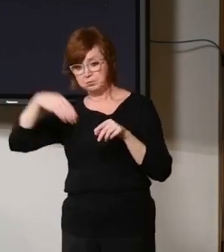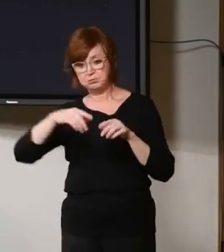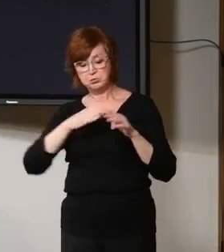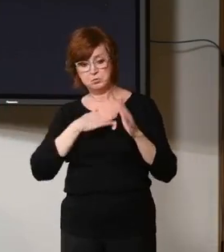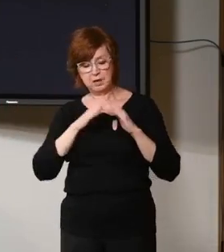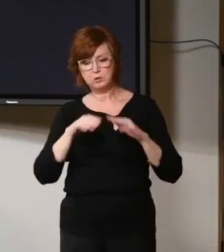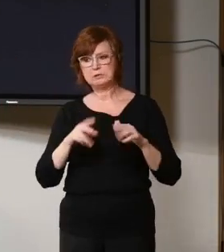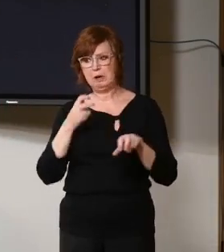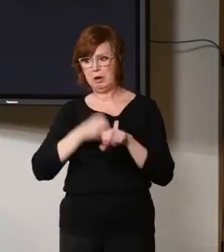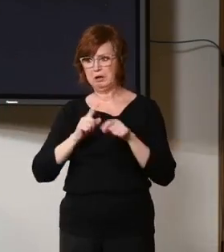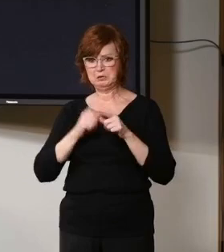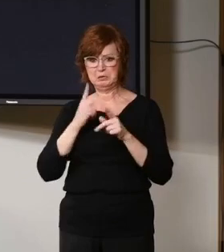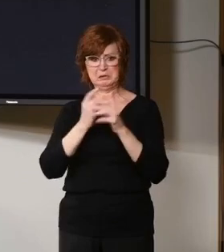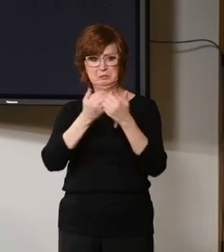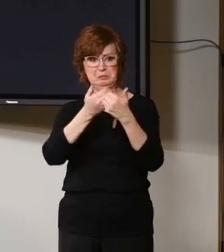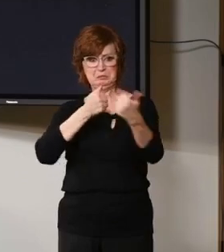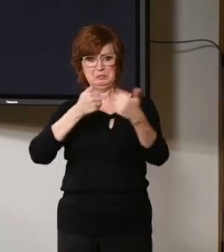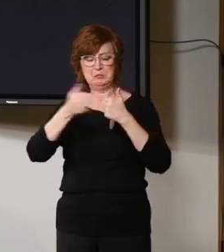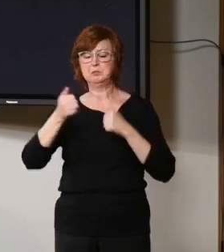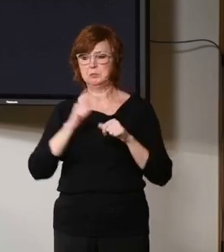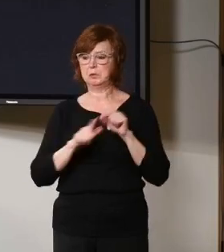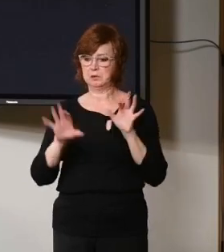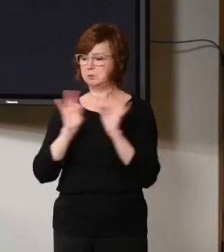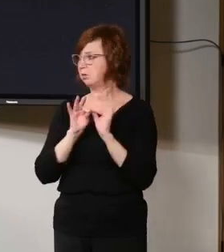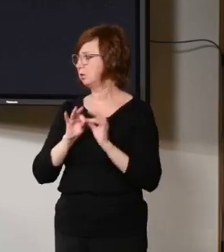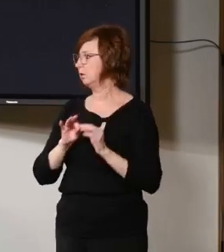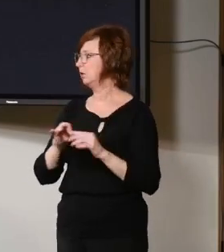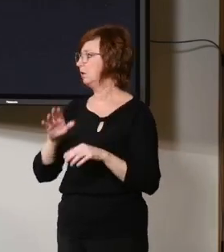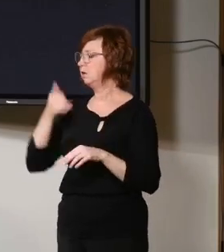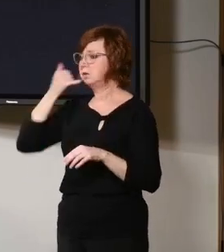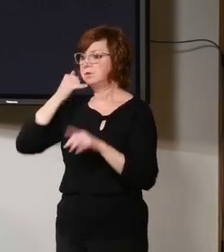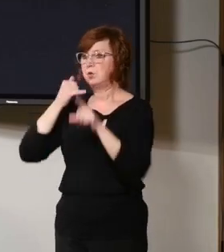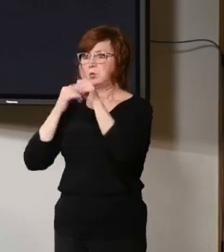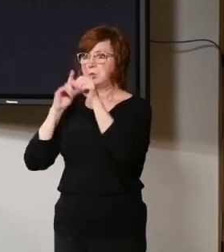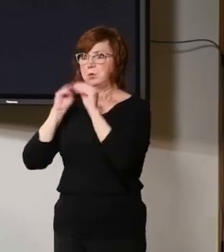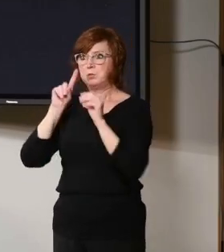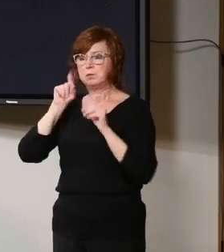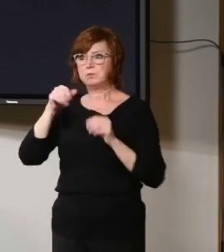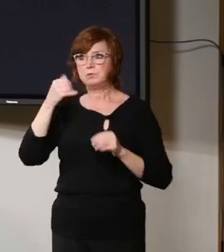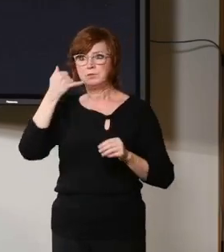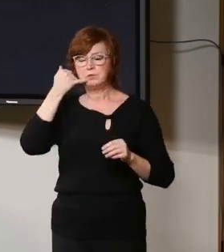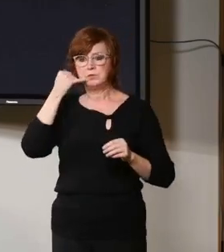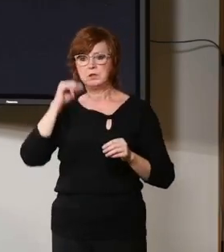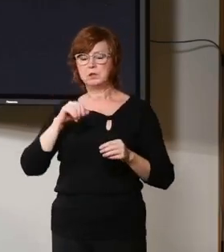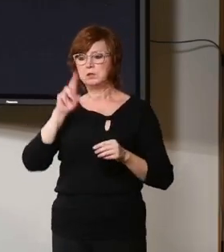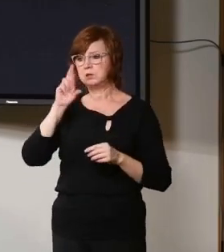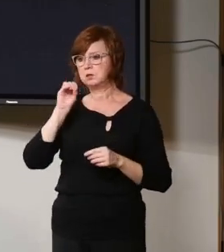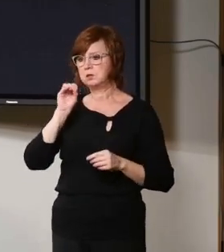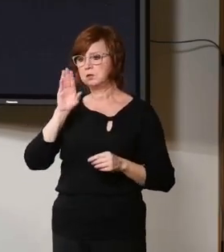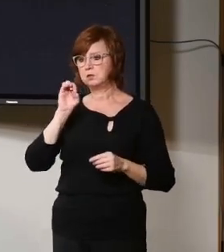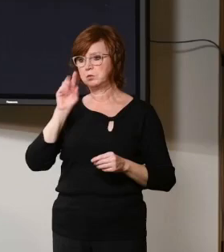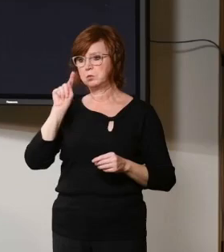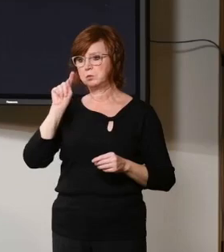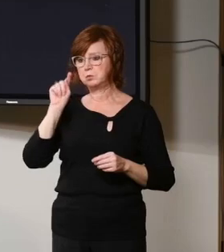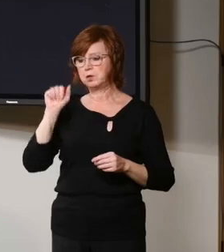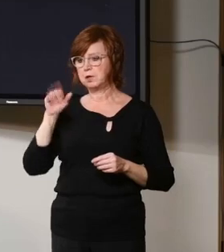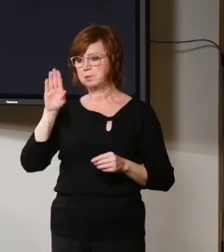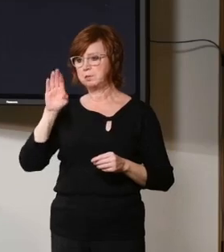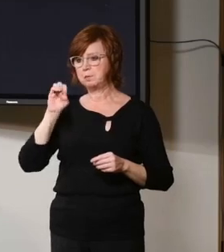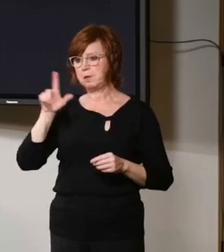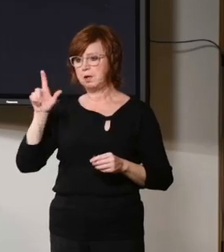for the next little while. We'll take another question from the phone line, operator. We have Roberta Bell with Global.